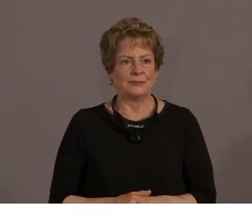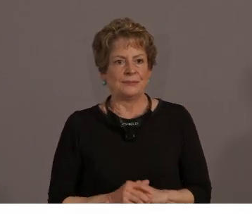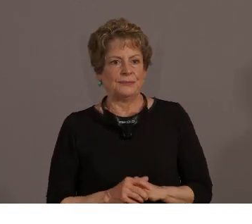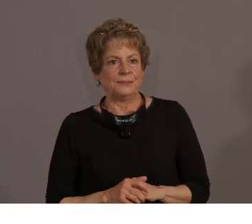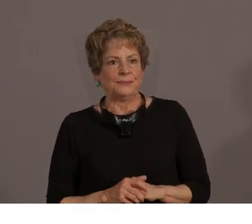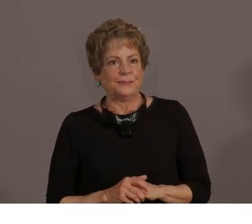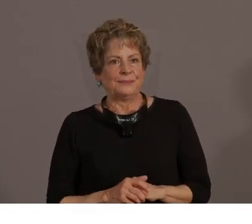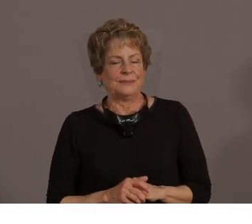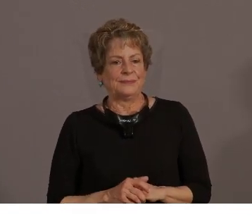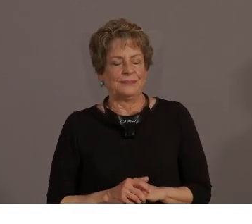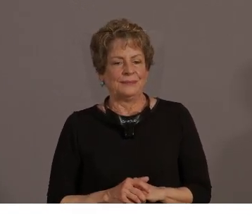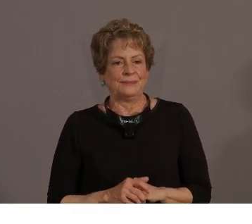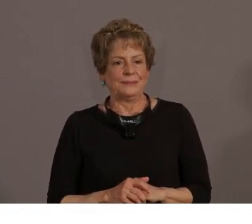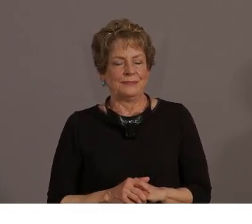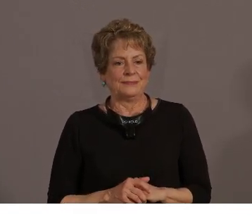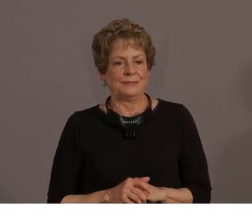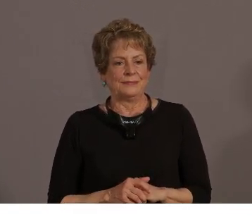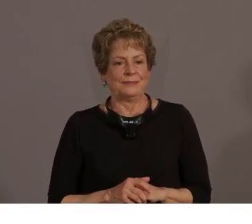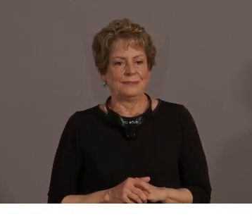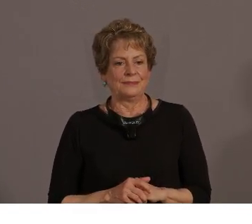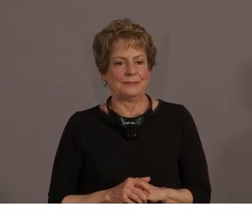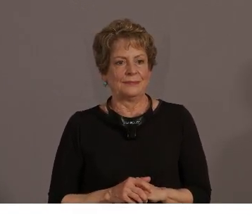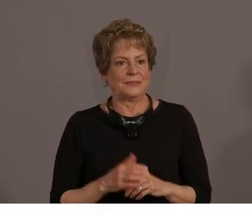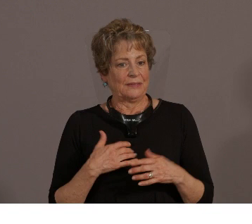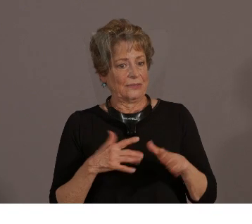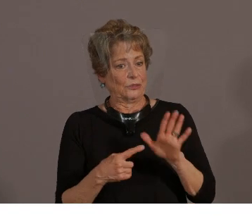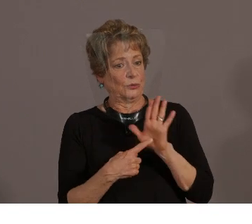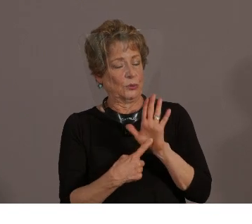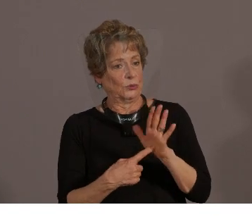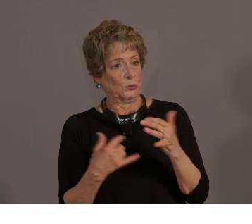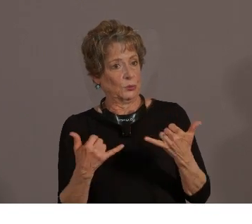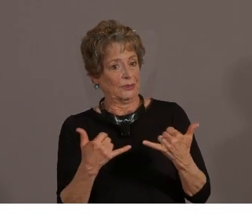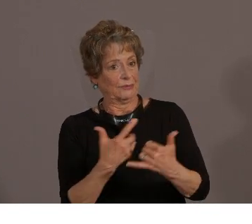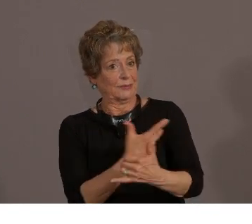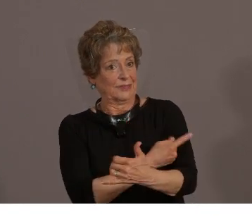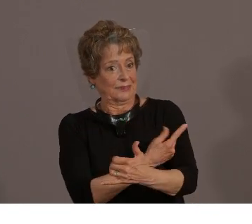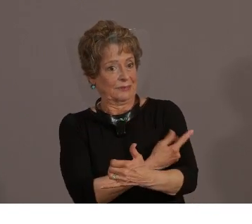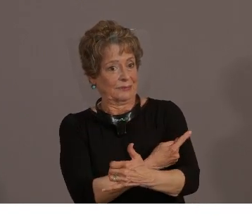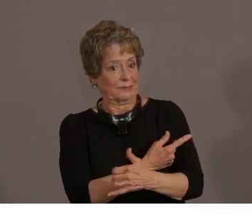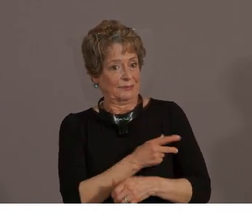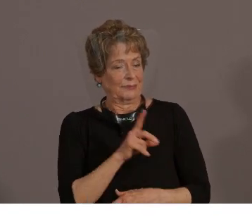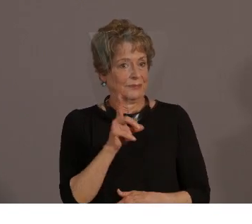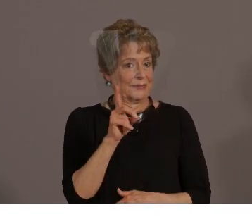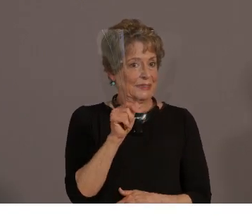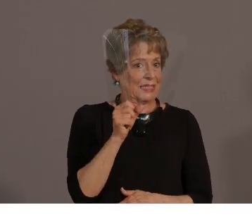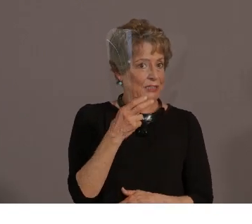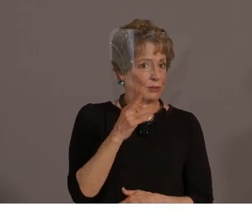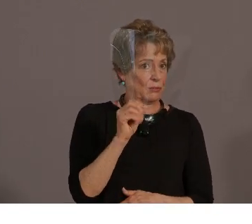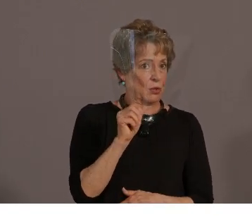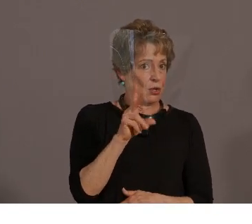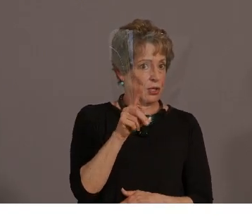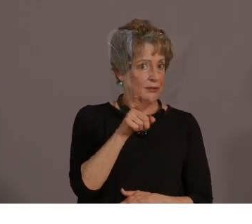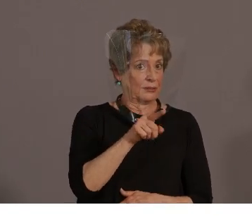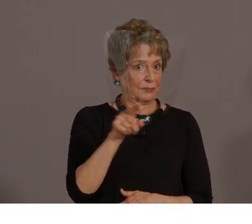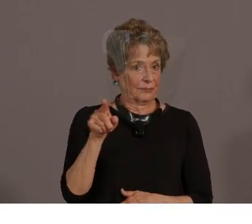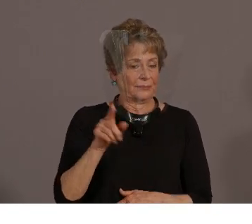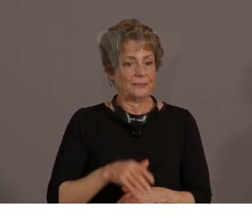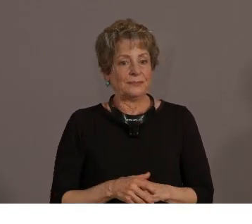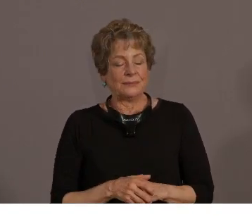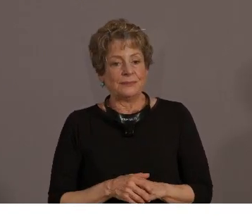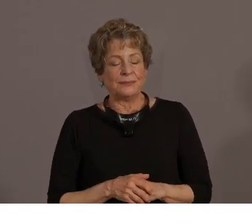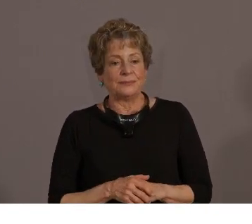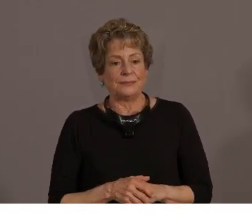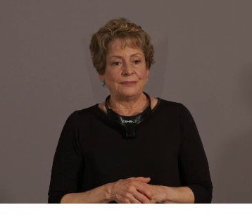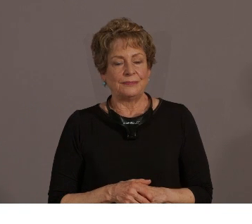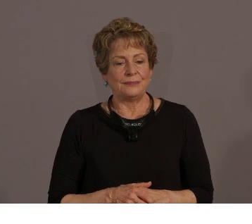administration data dashboard, but if you look in the bottom middle of that dashboard, what you will see